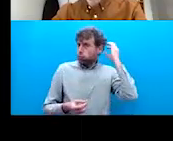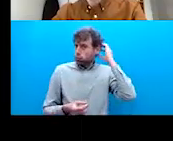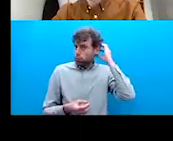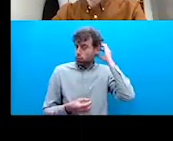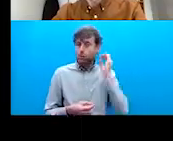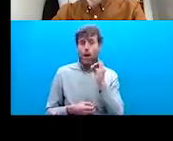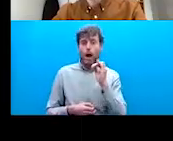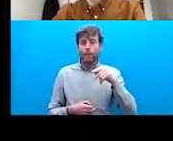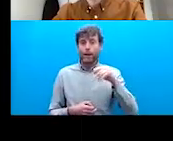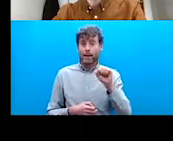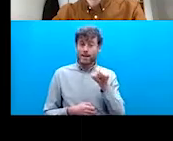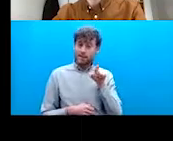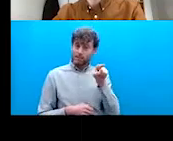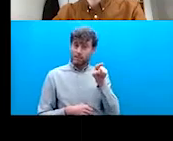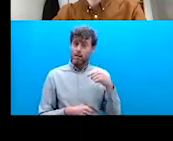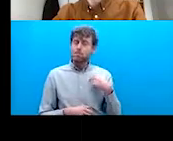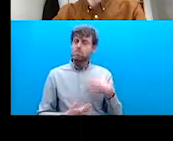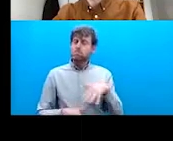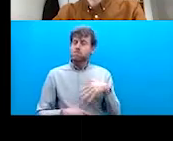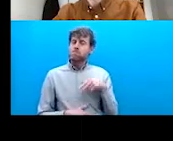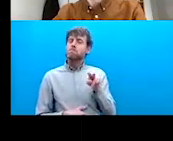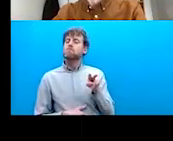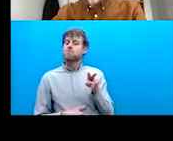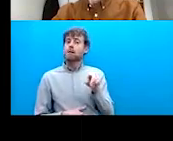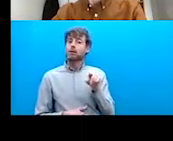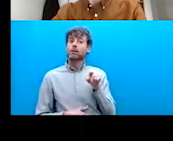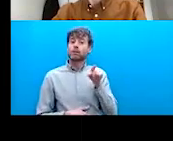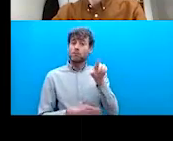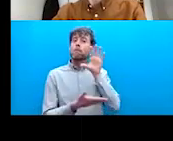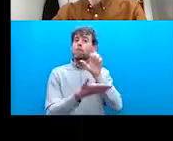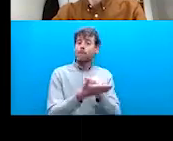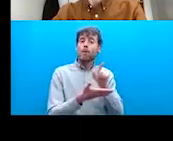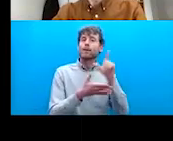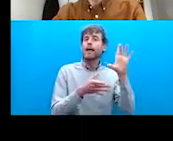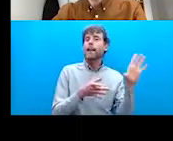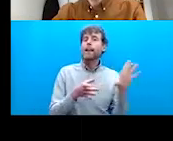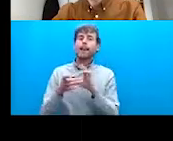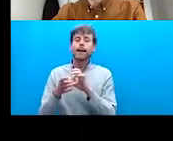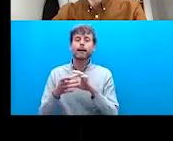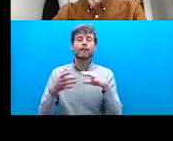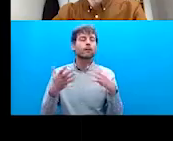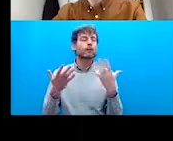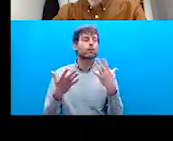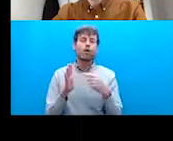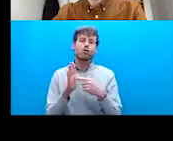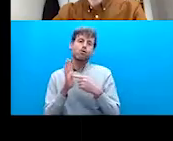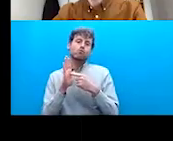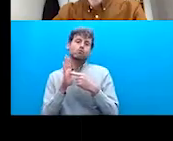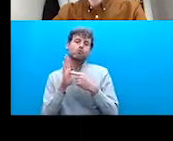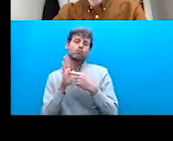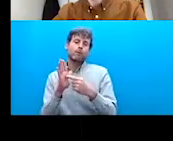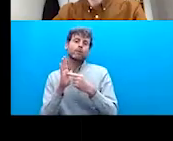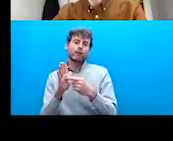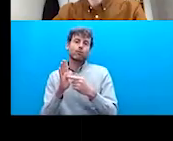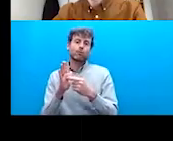is particularly interesting, I think, because it's been implicated in representations of sets and their numerosities, as well